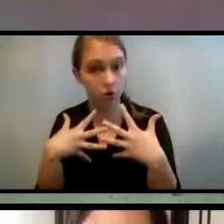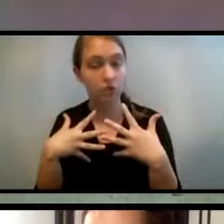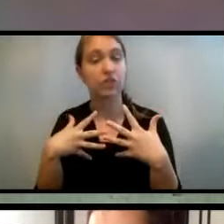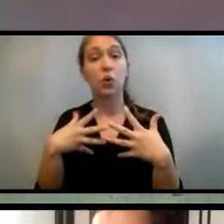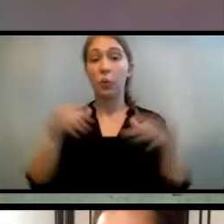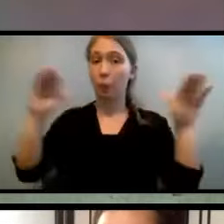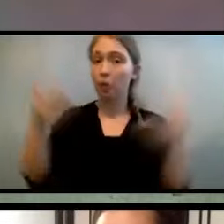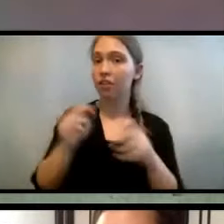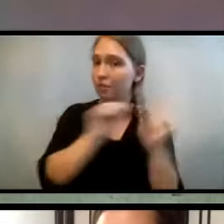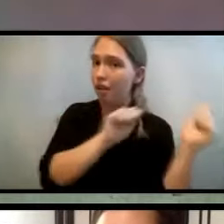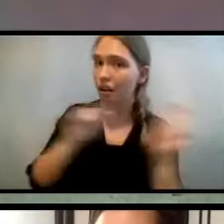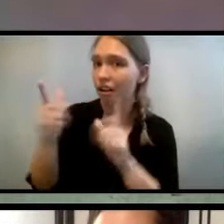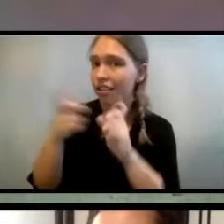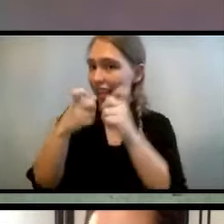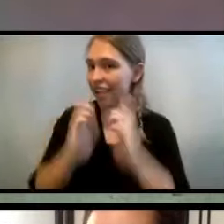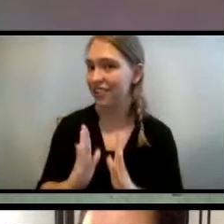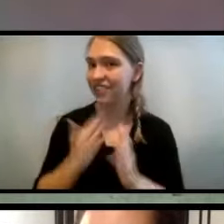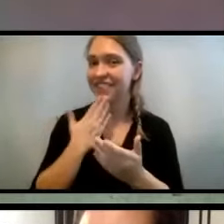editors.